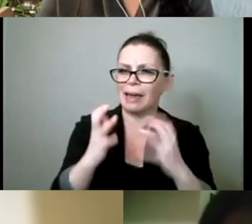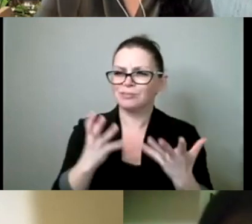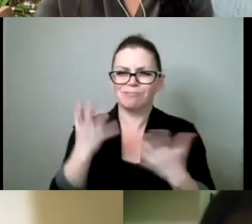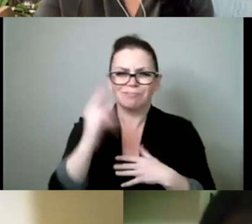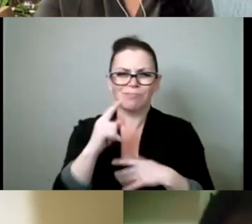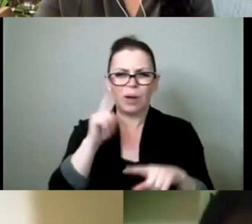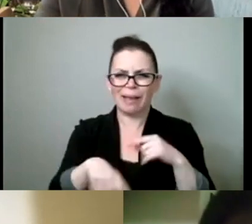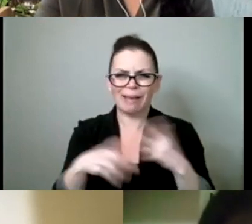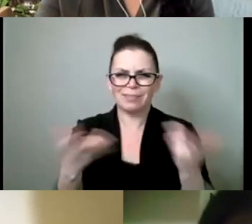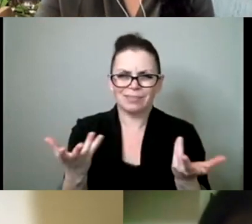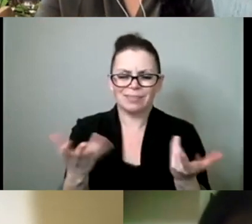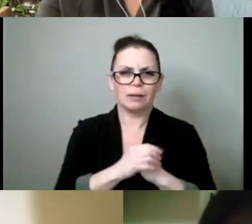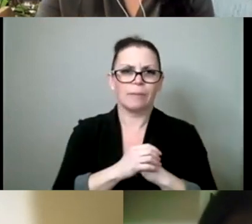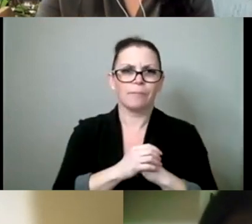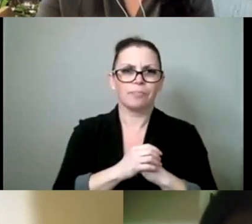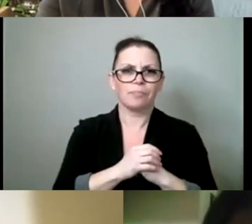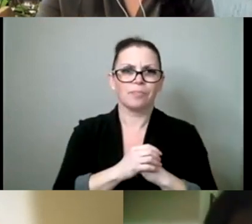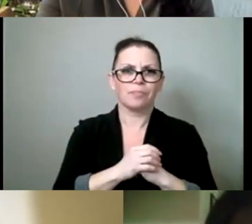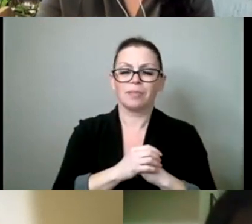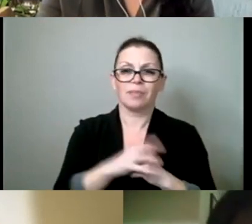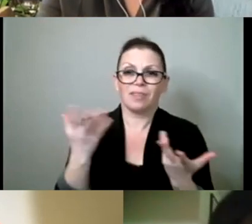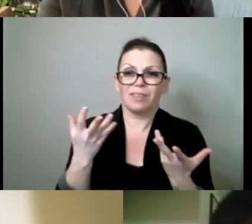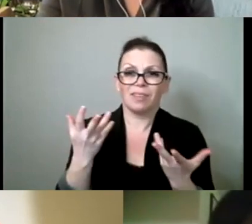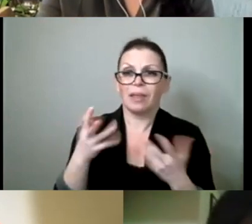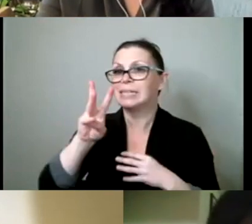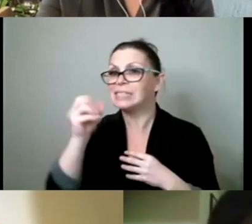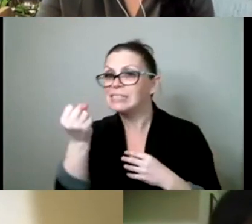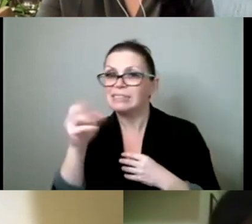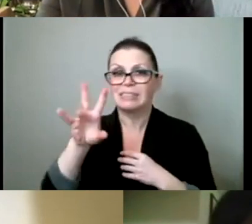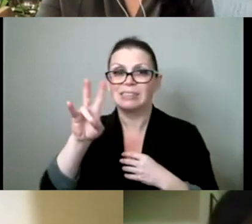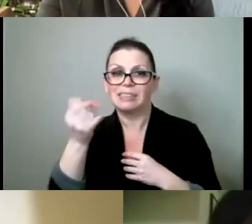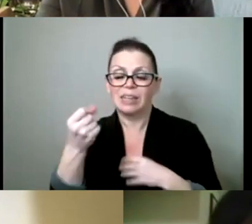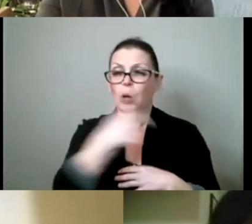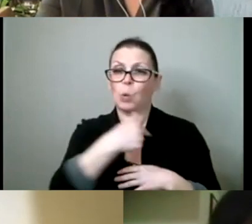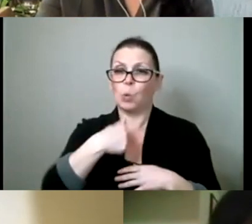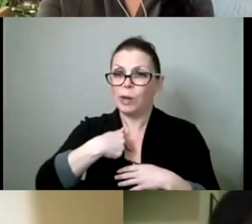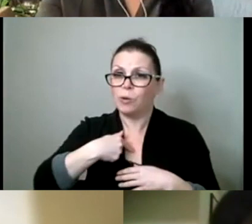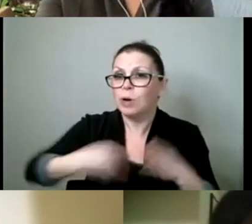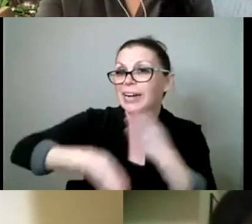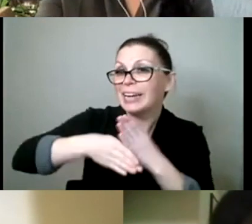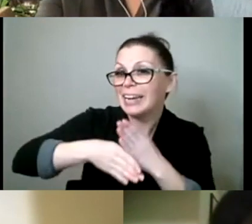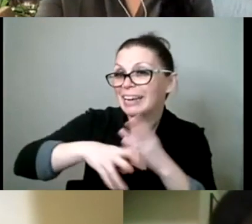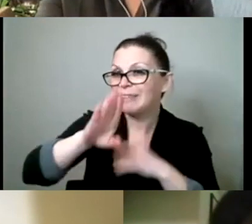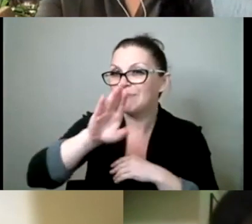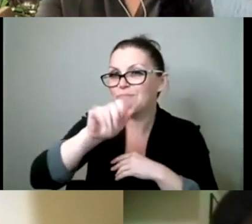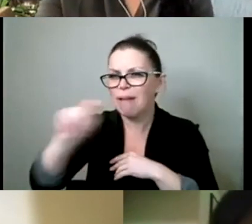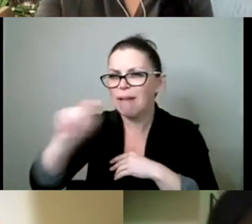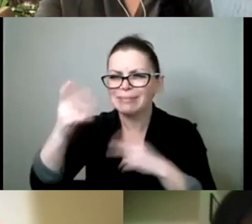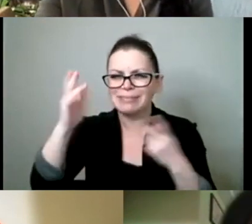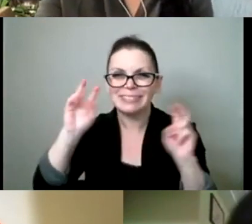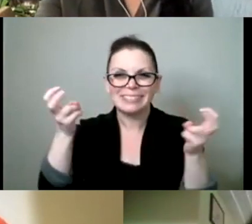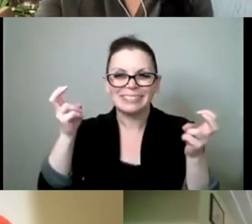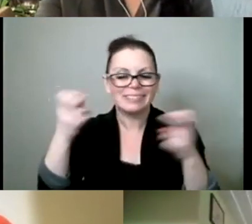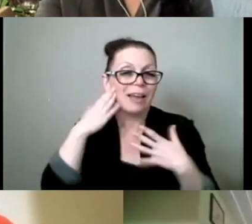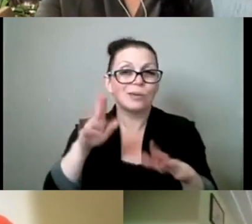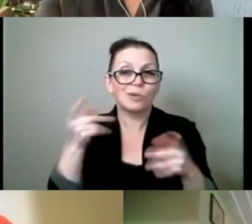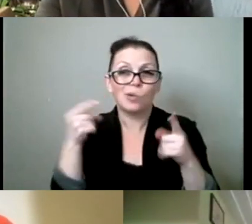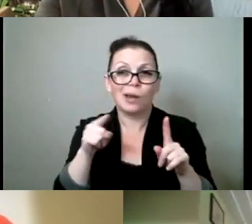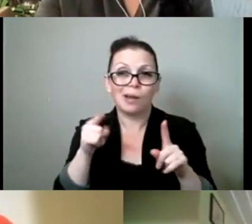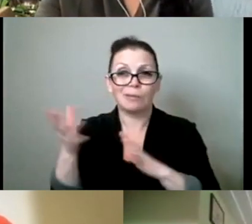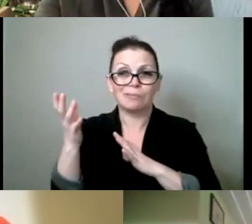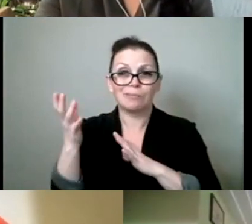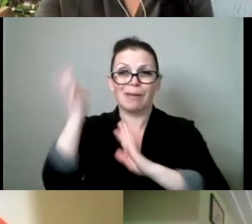Black? I mean, the 70s, 60s and 70s, we were kicking butt. I don't know what happened between that era and